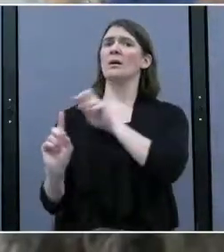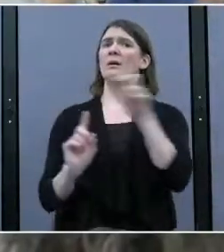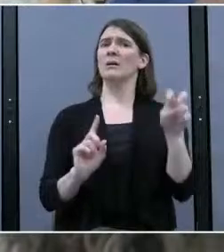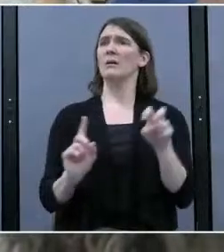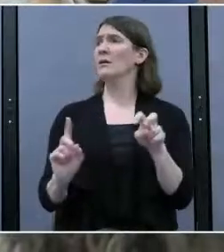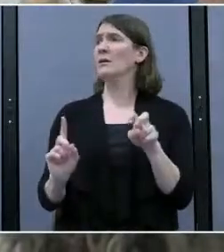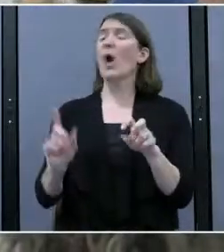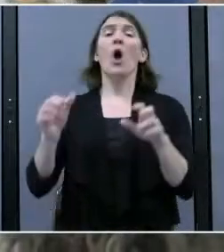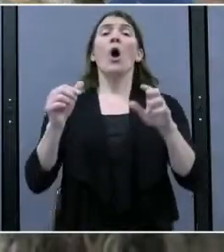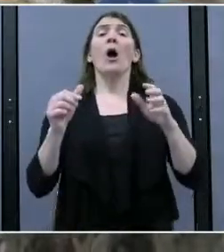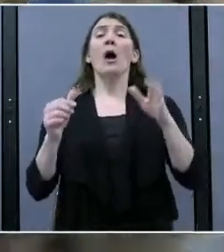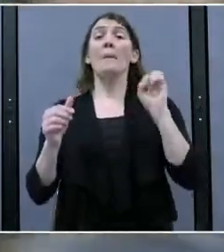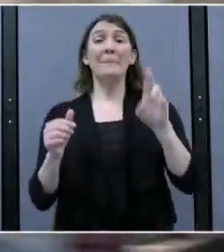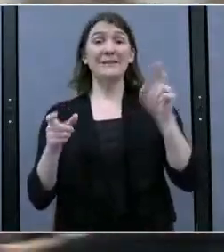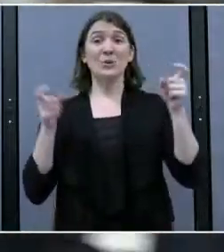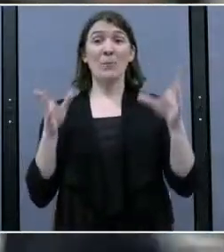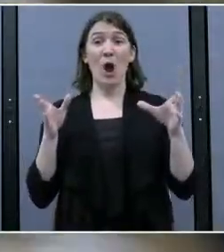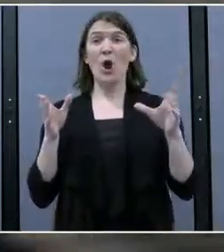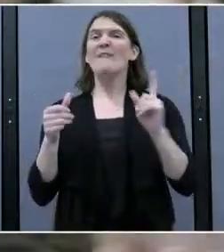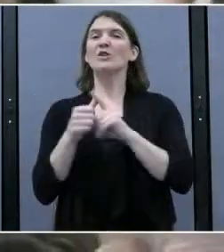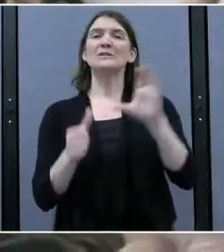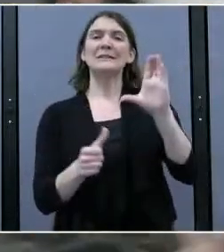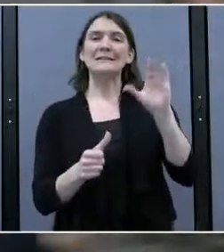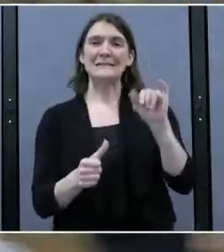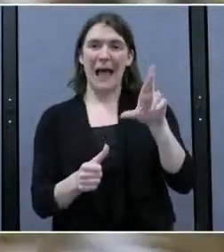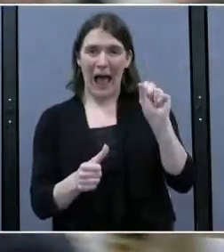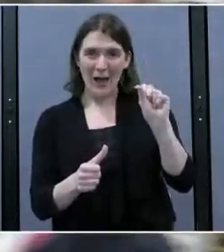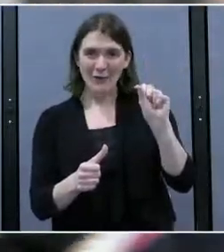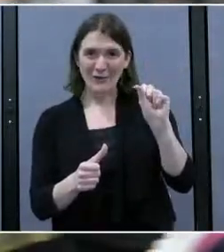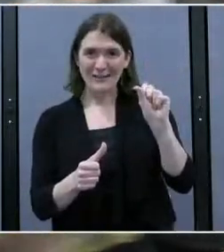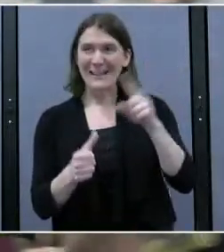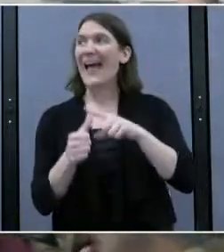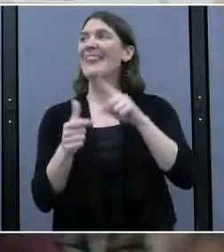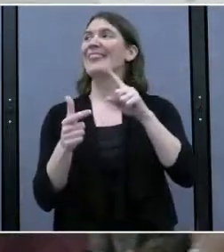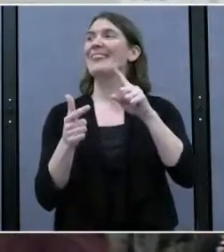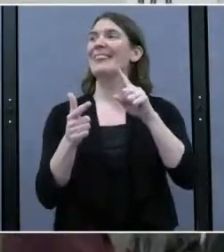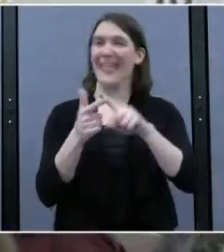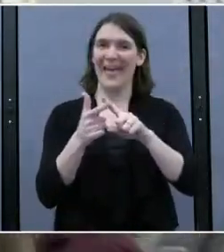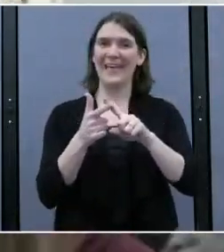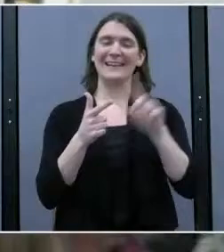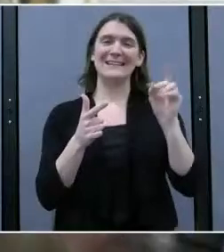I will hear from Mr. Moderator, but let's hear from Cyrus first of all.